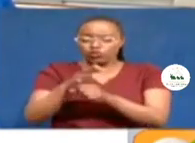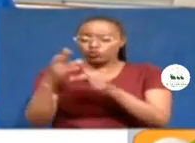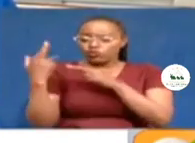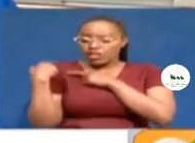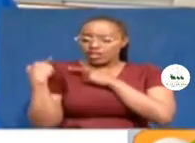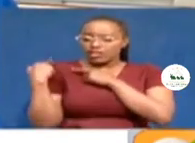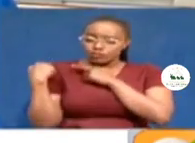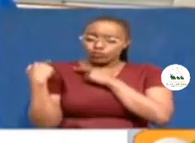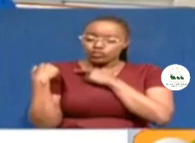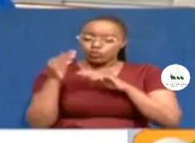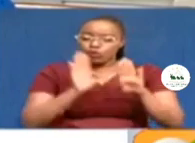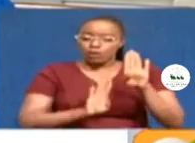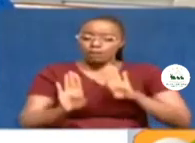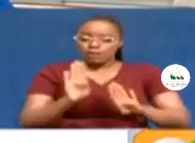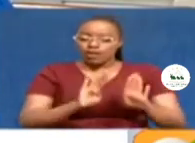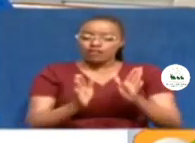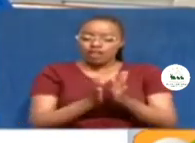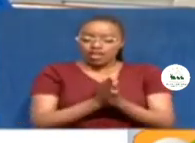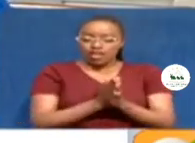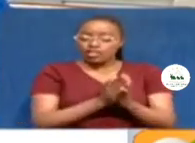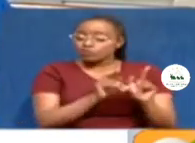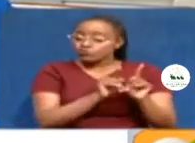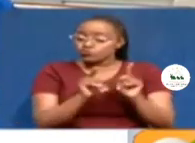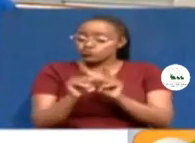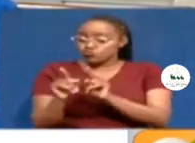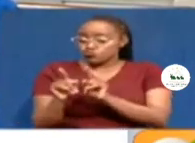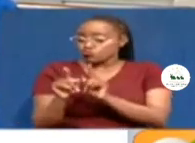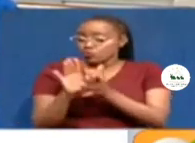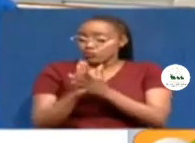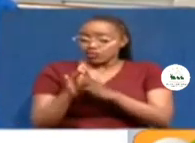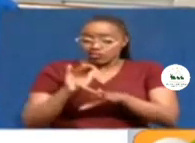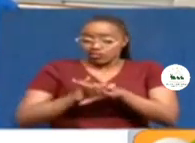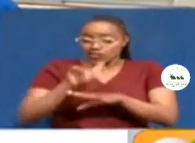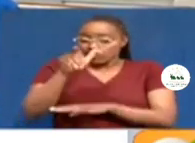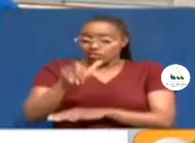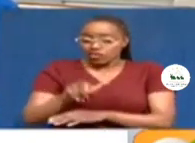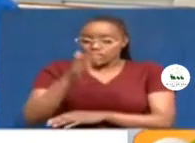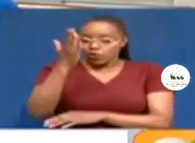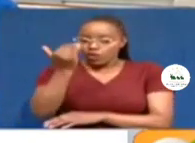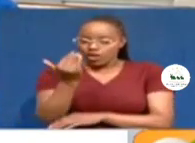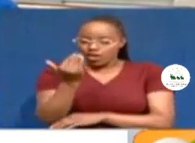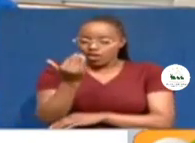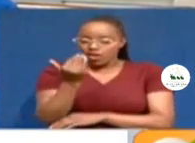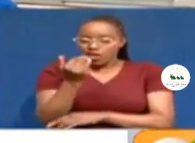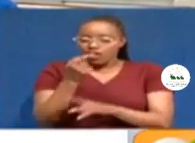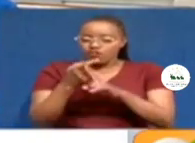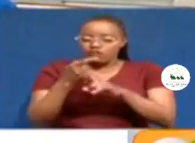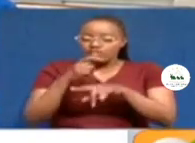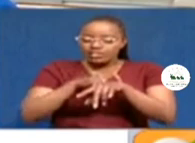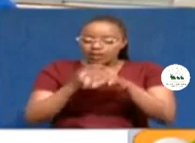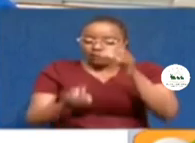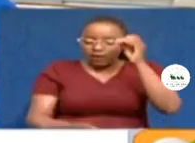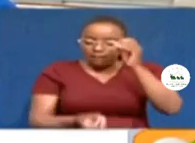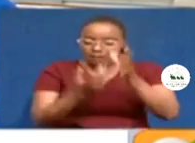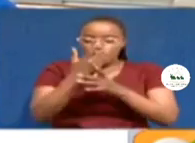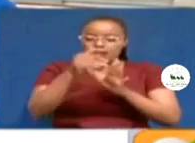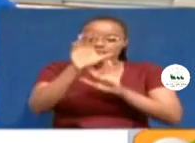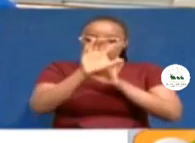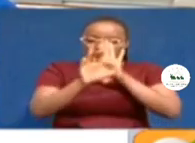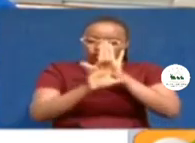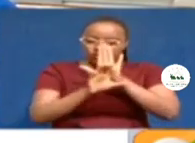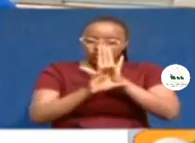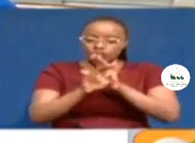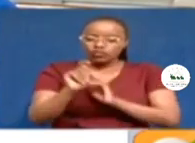responsible behavior and conduct. Because when we promulgated the Constitution of